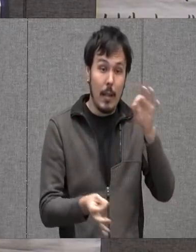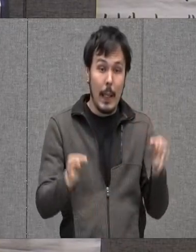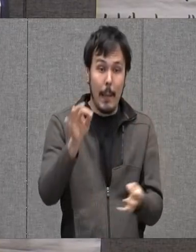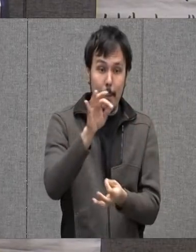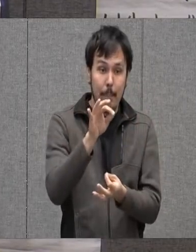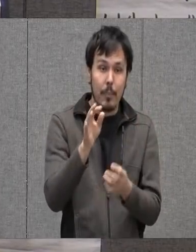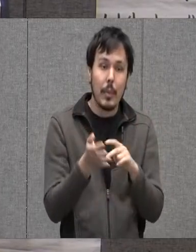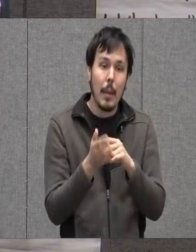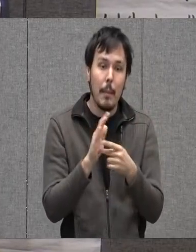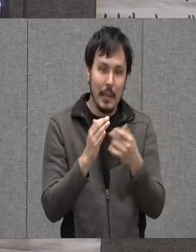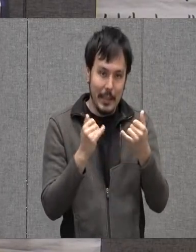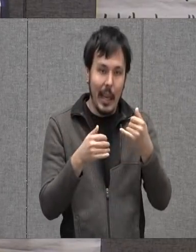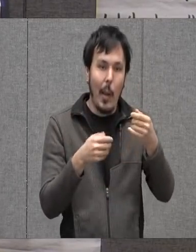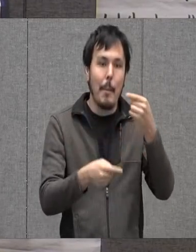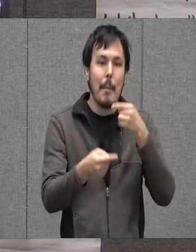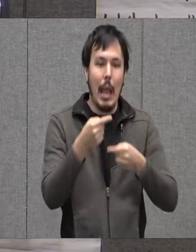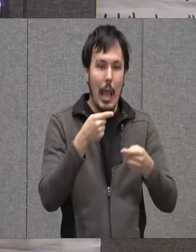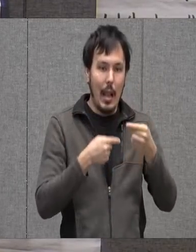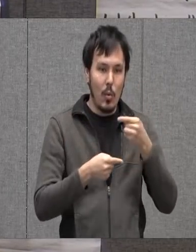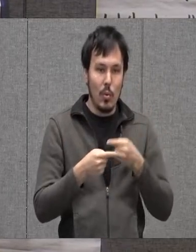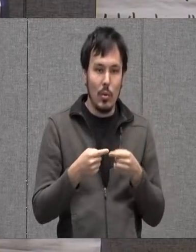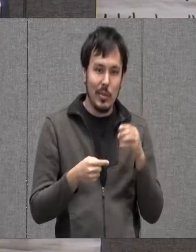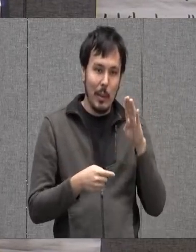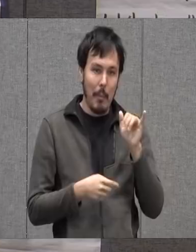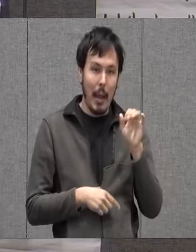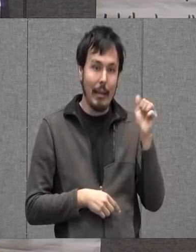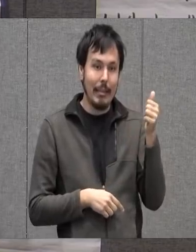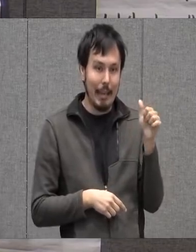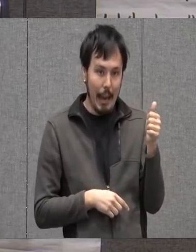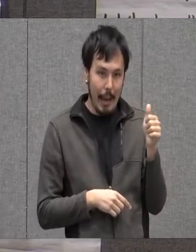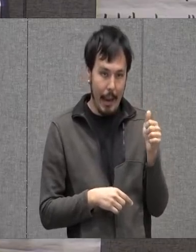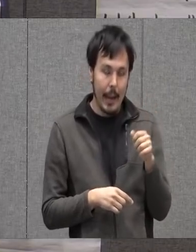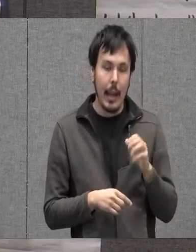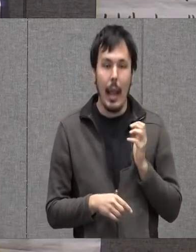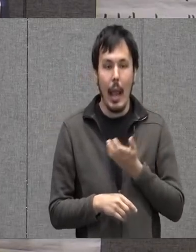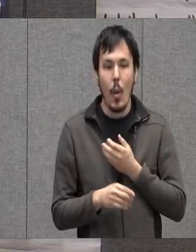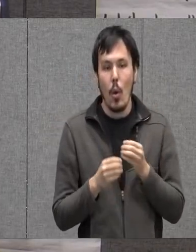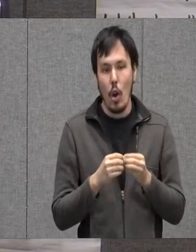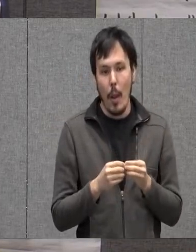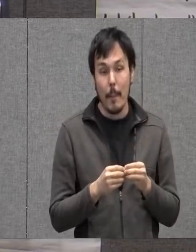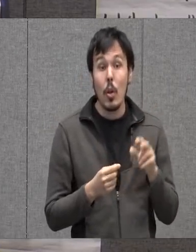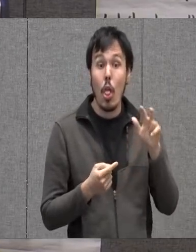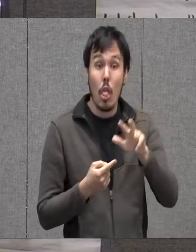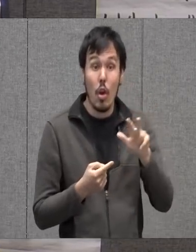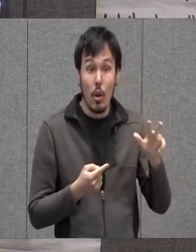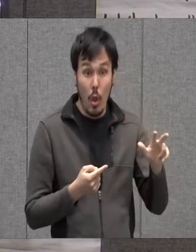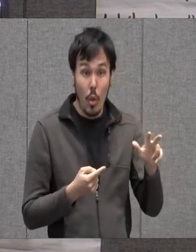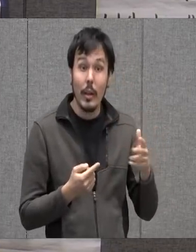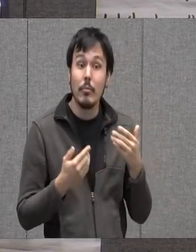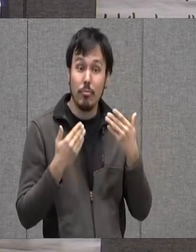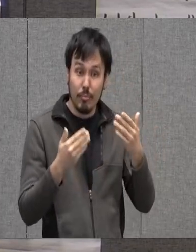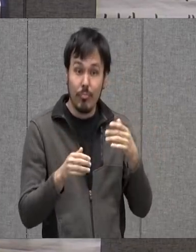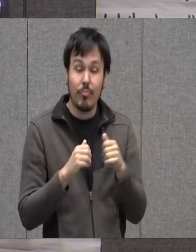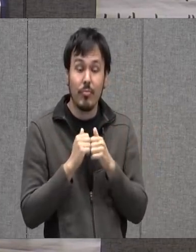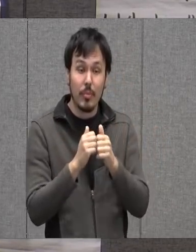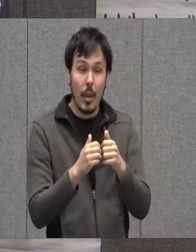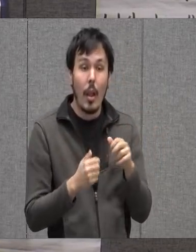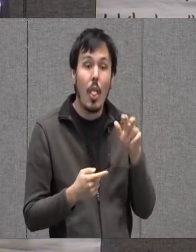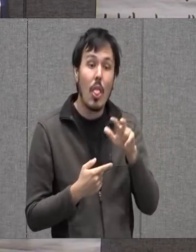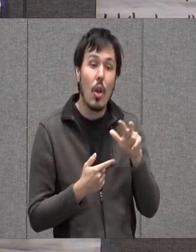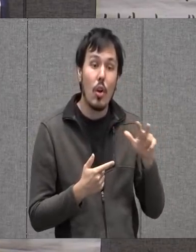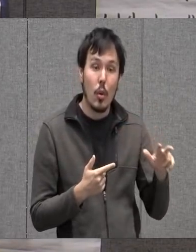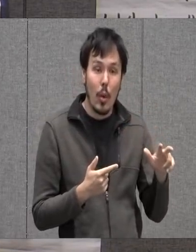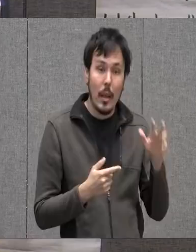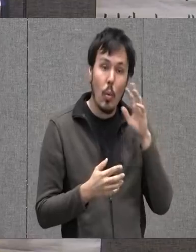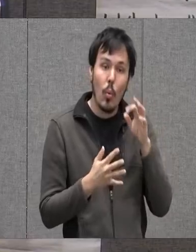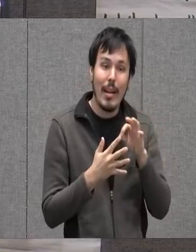backwards by tens from the number that we're on. All right, so let's start with 33. So 33, and we're counting